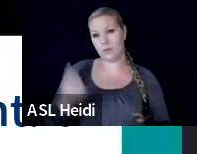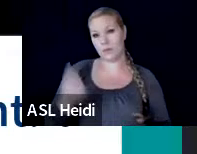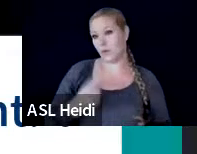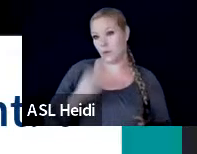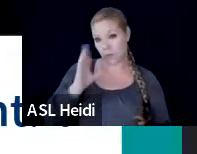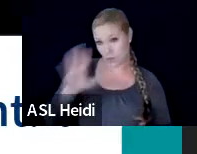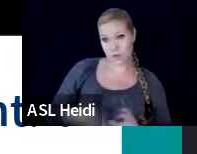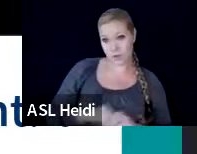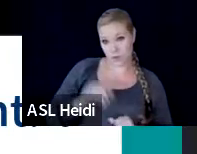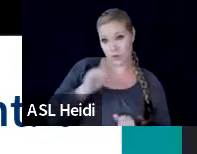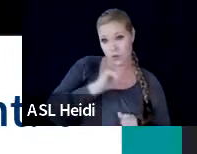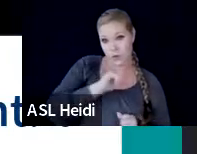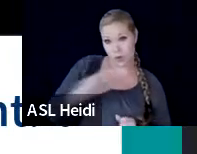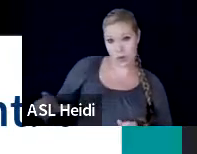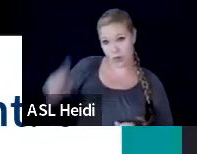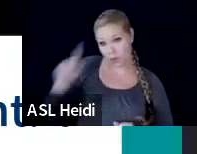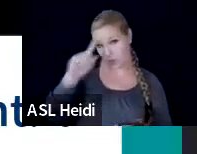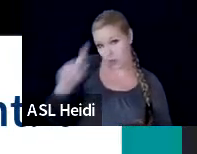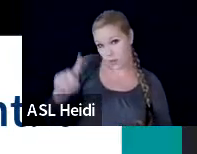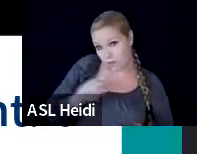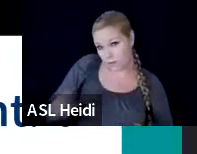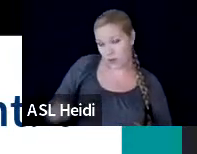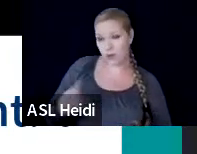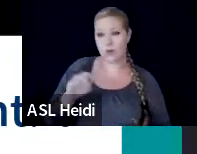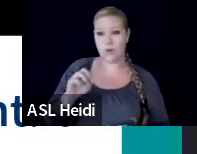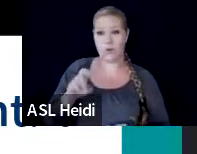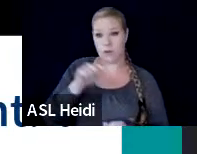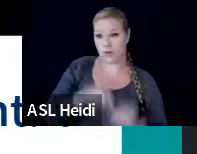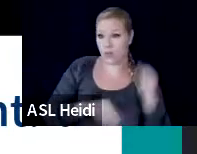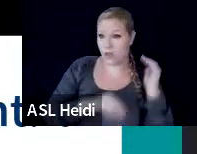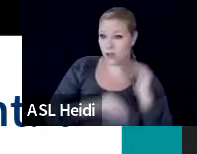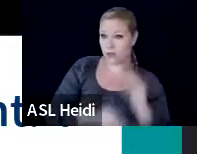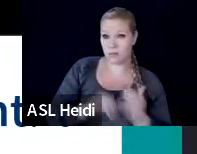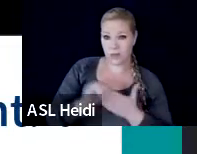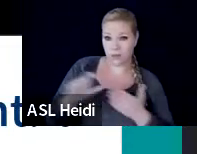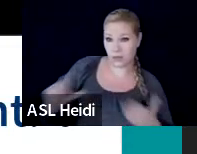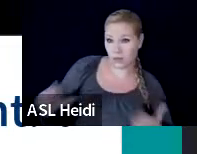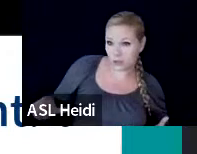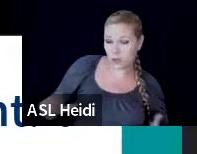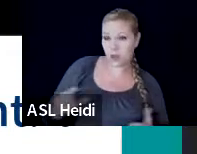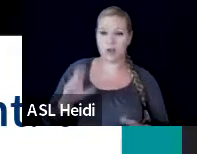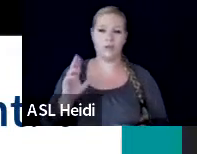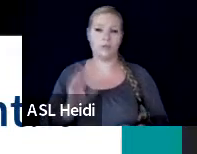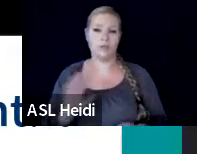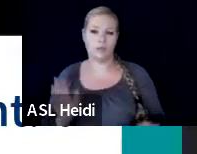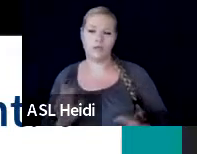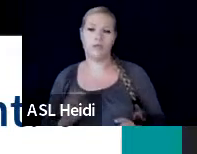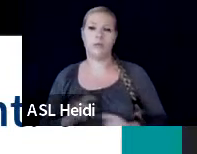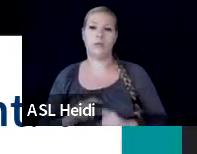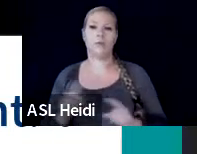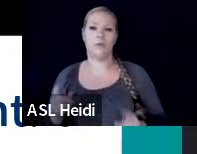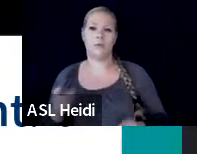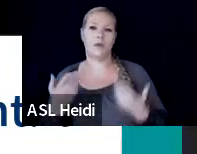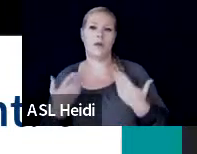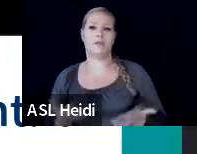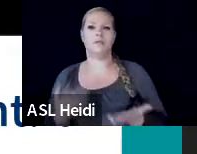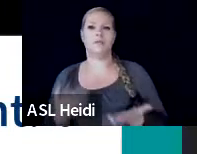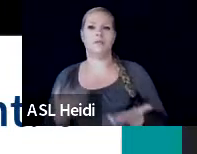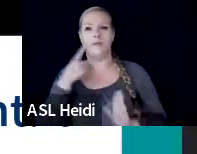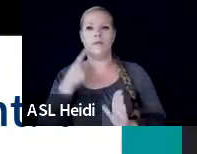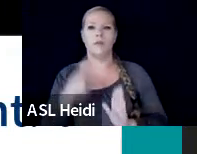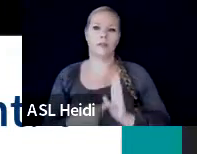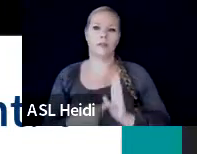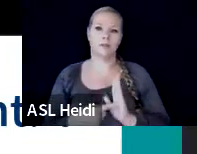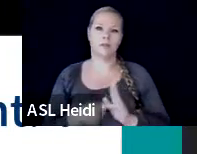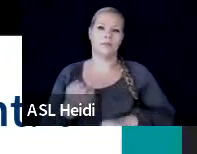these things or that we're limited to these things, but components such as local street